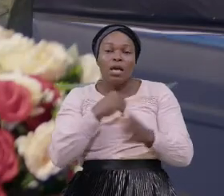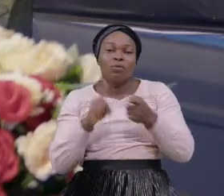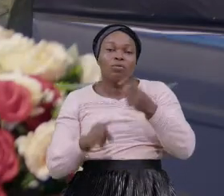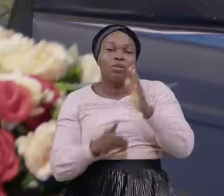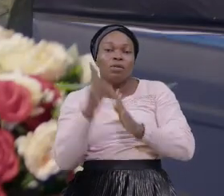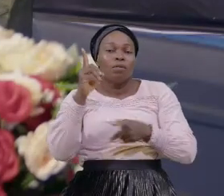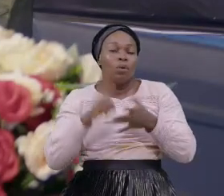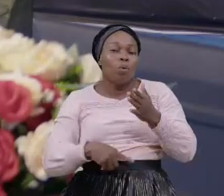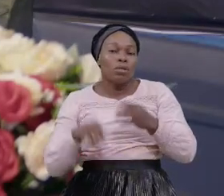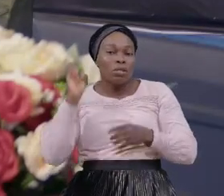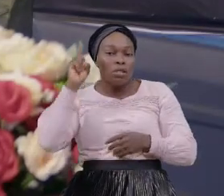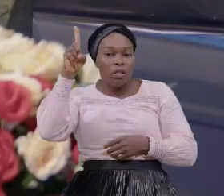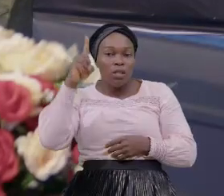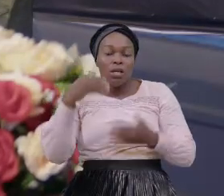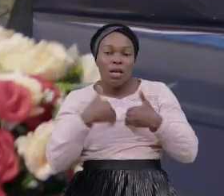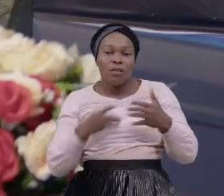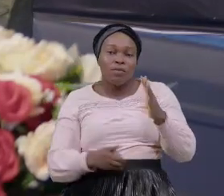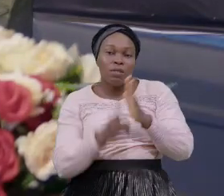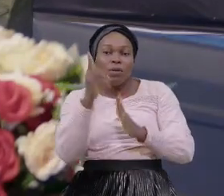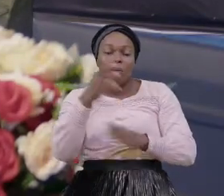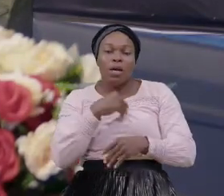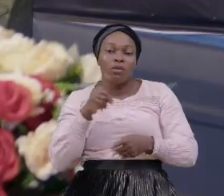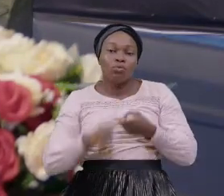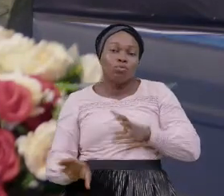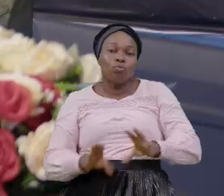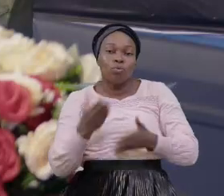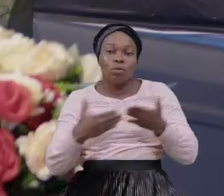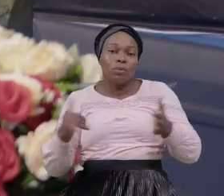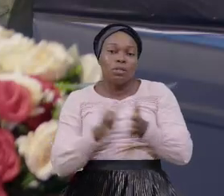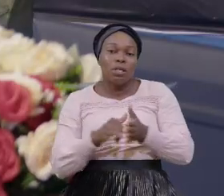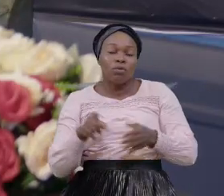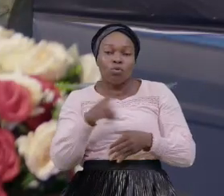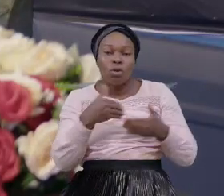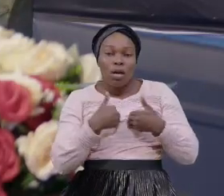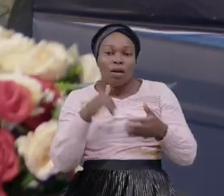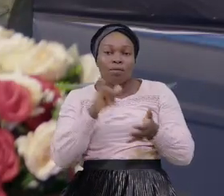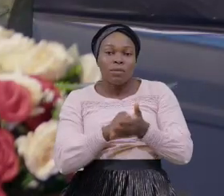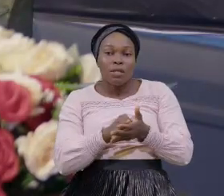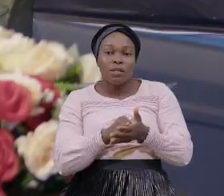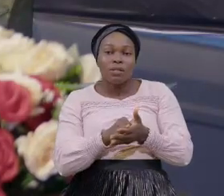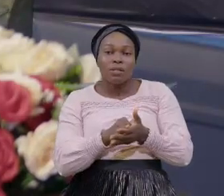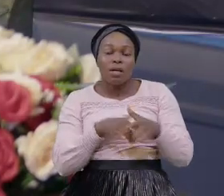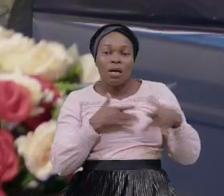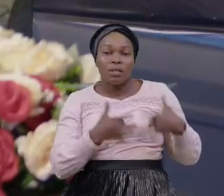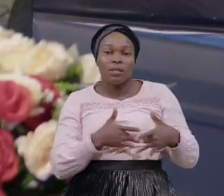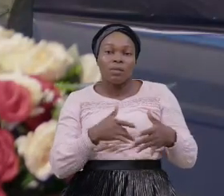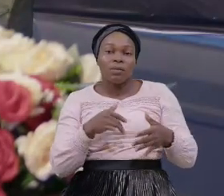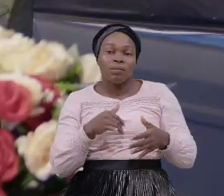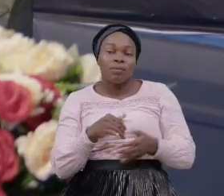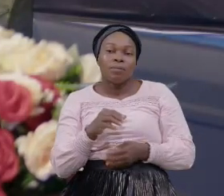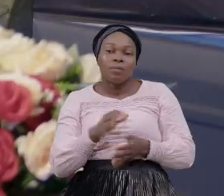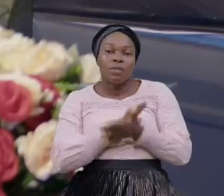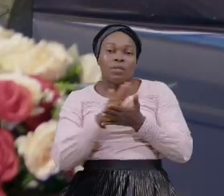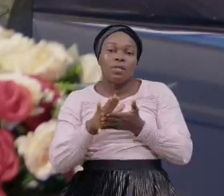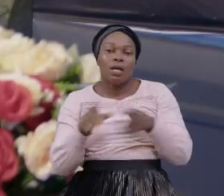do something that shows that you have that world, that earth, planet, as a gift. You want